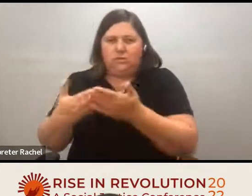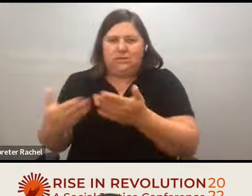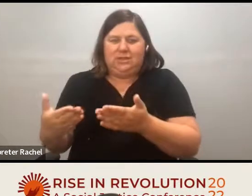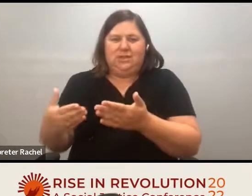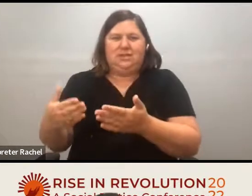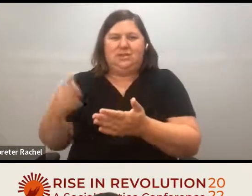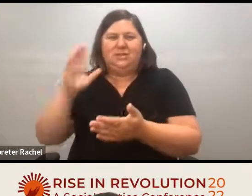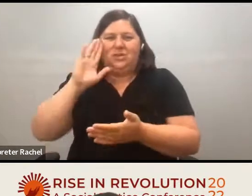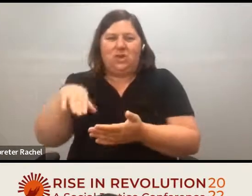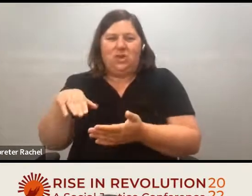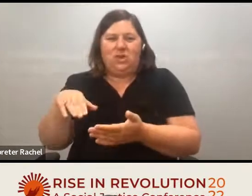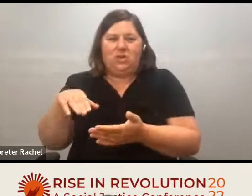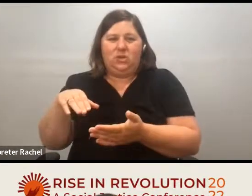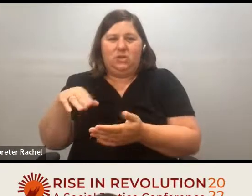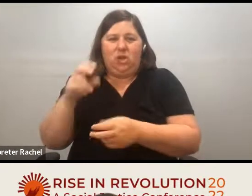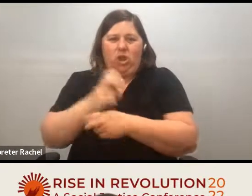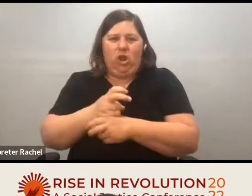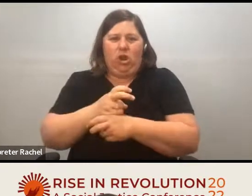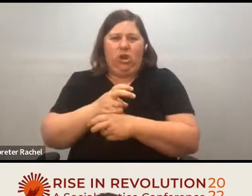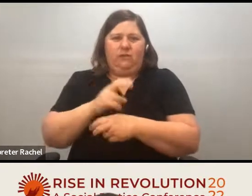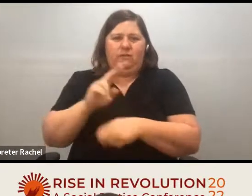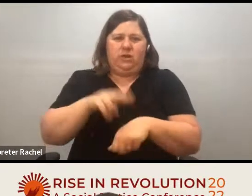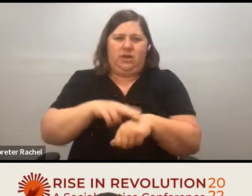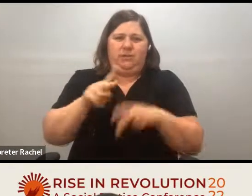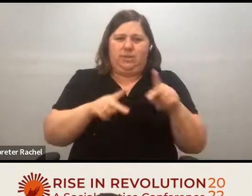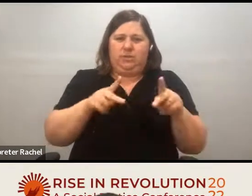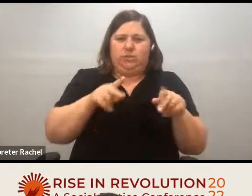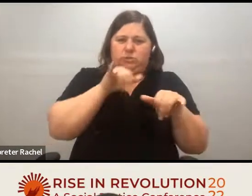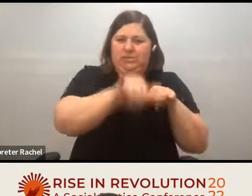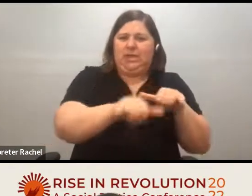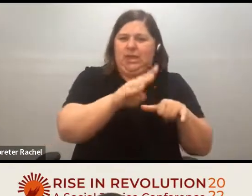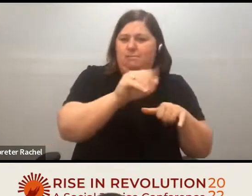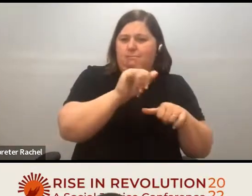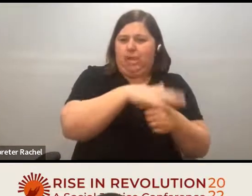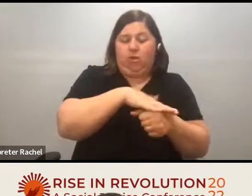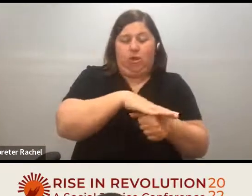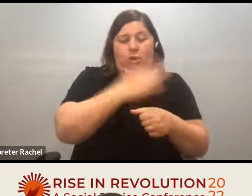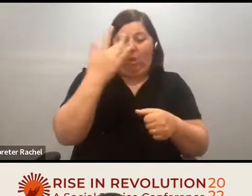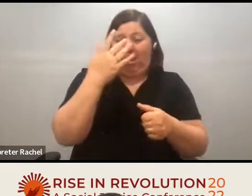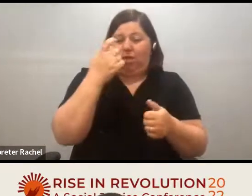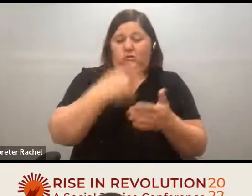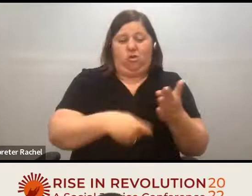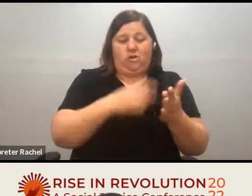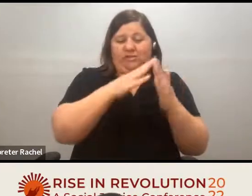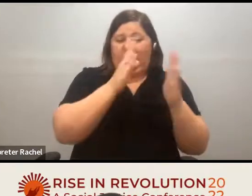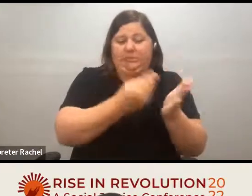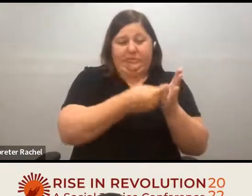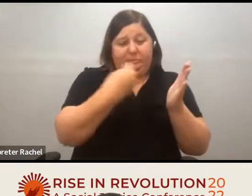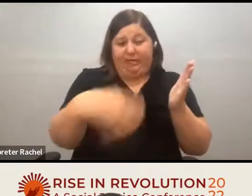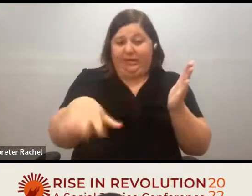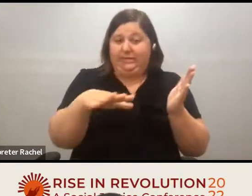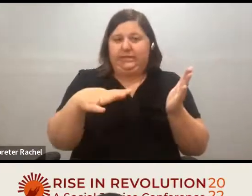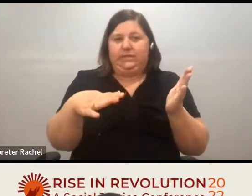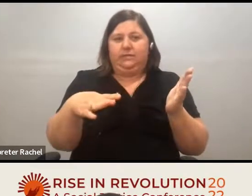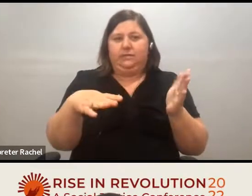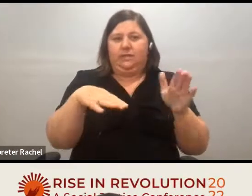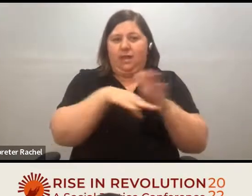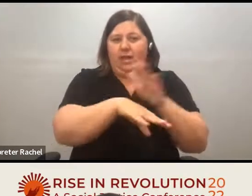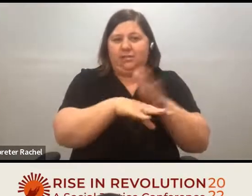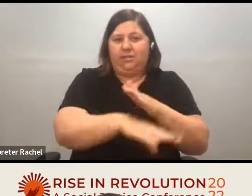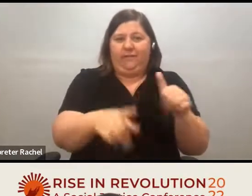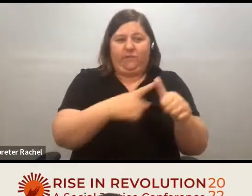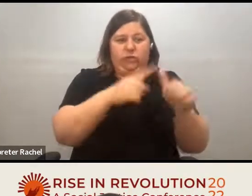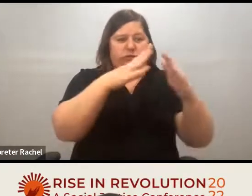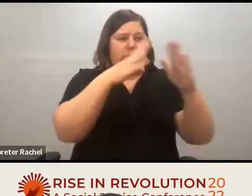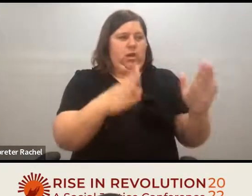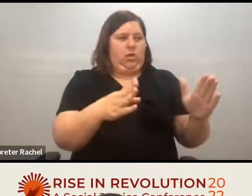you know, like hard for Native people to stay in the Bay Area. It's very expensive here. And, you know, with access to the first house